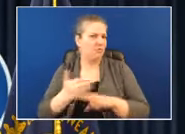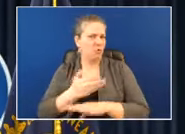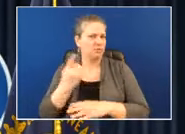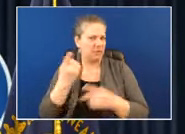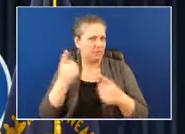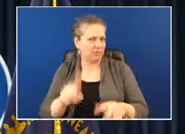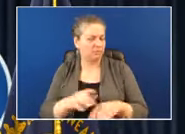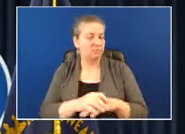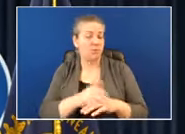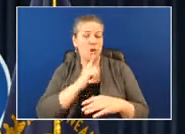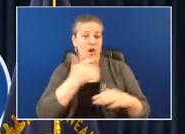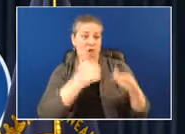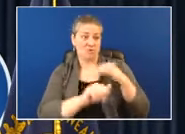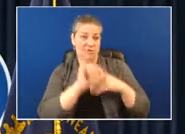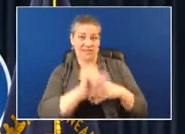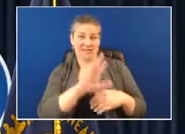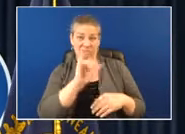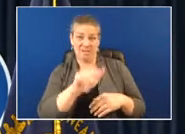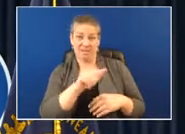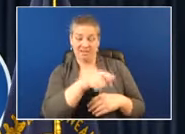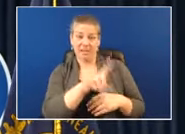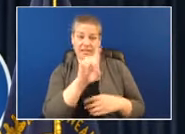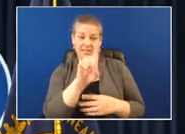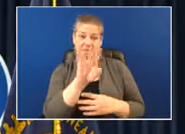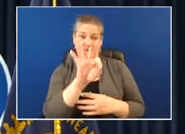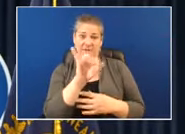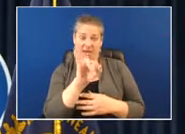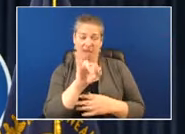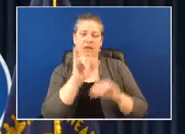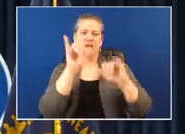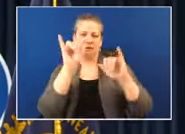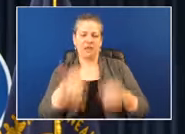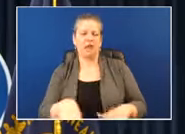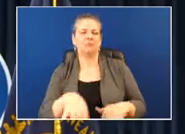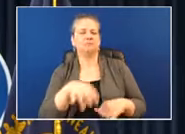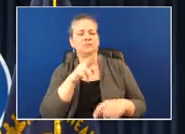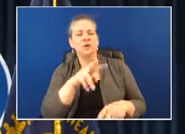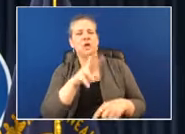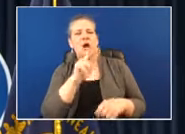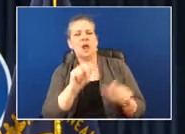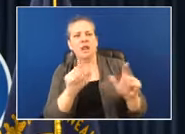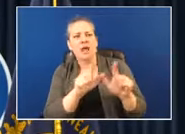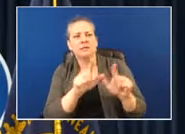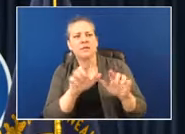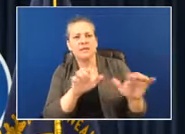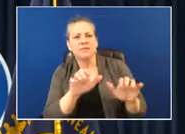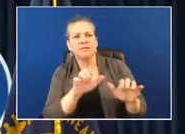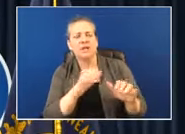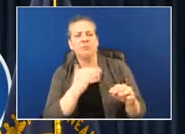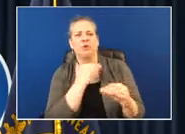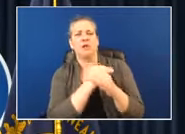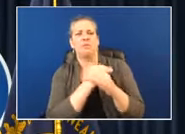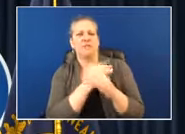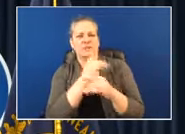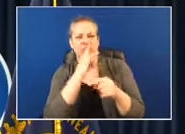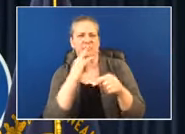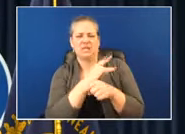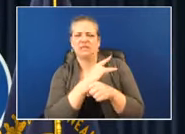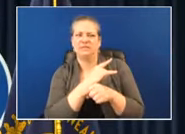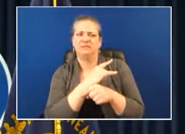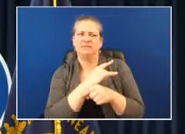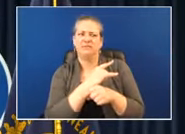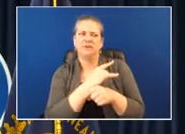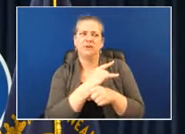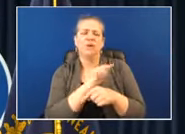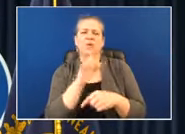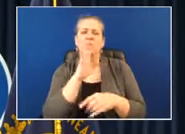bill's provisions, DFI will be able to address unlicensed activity and prohibit deceptive acts and practices. We've talked about